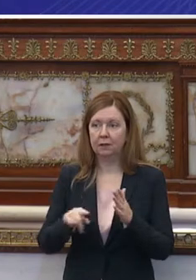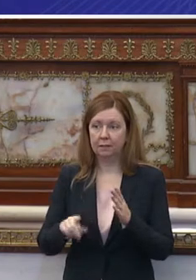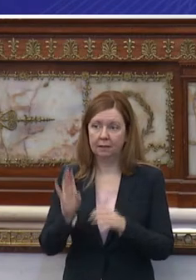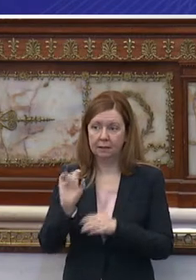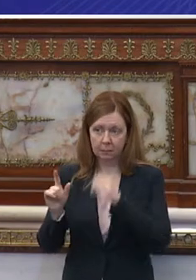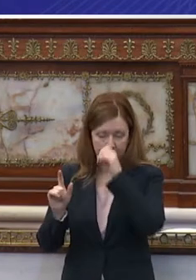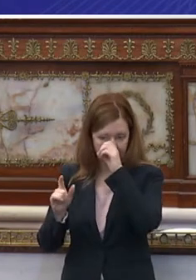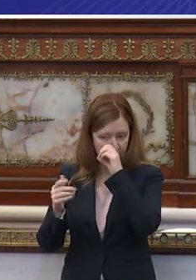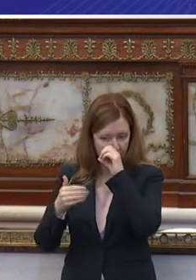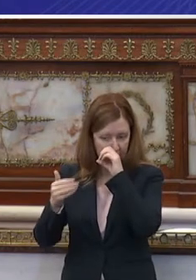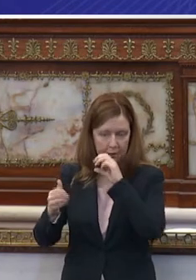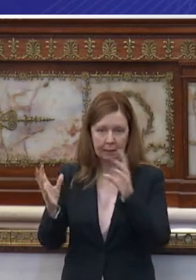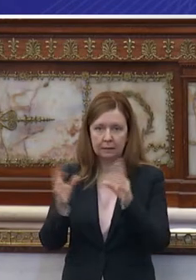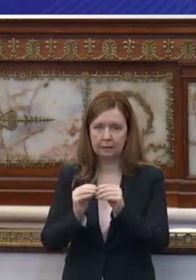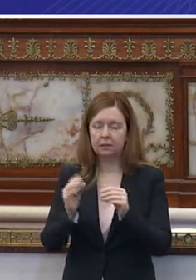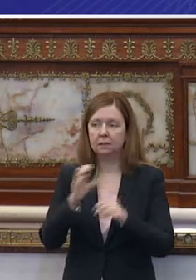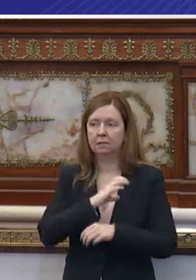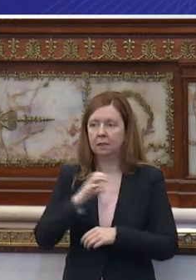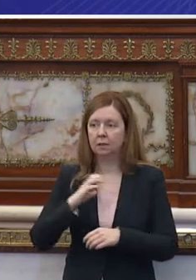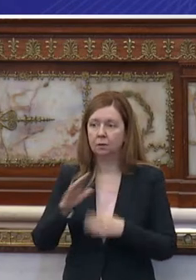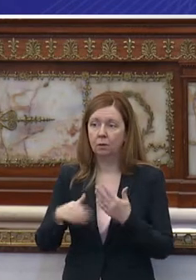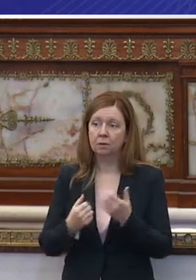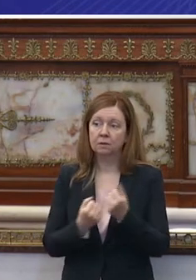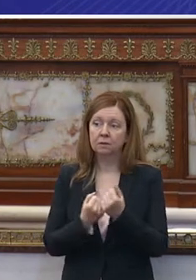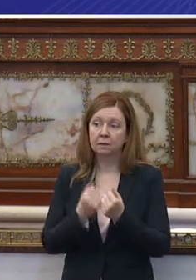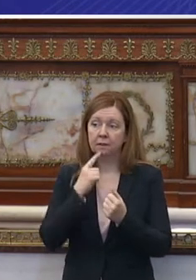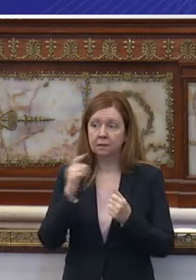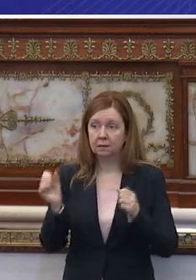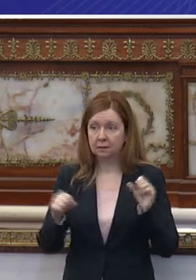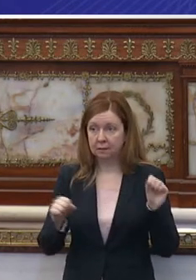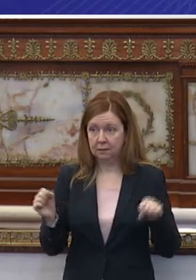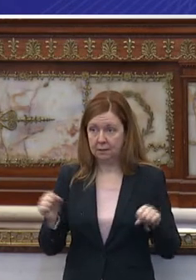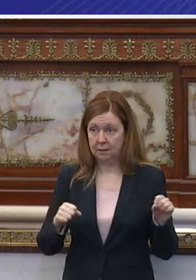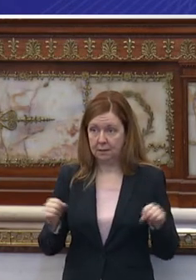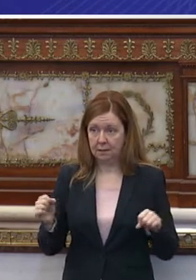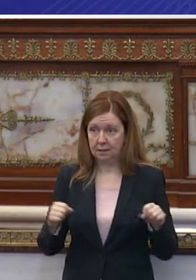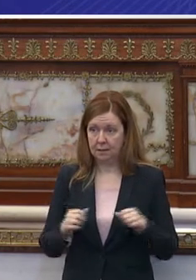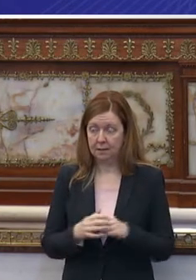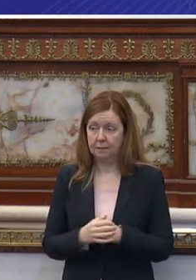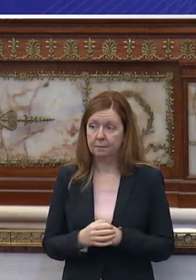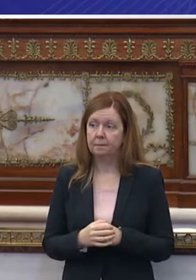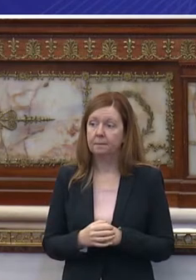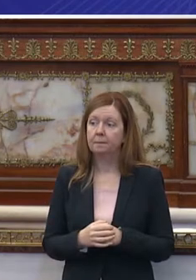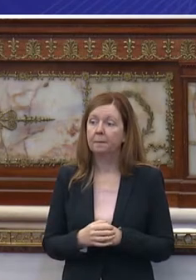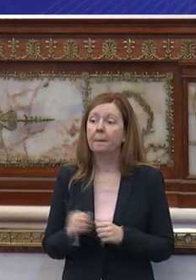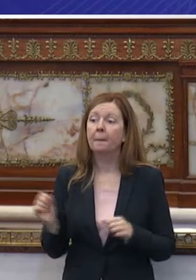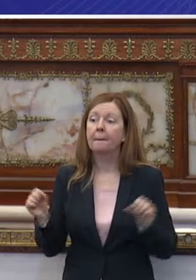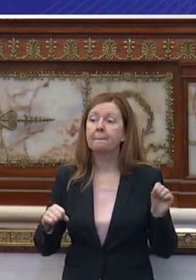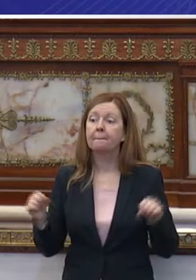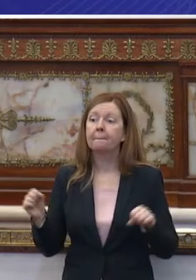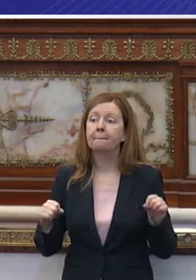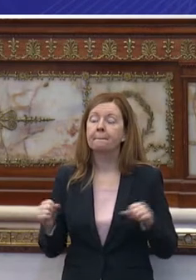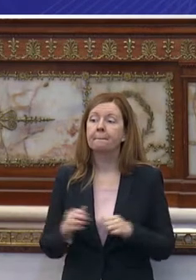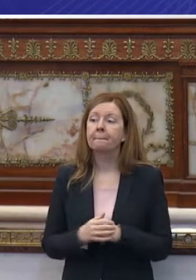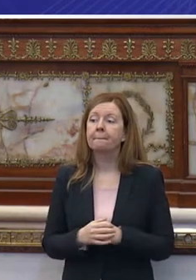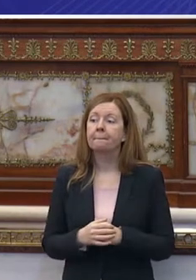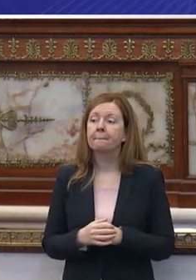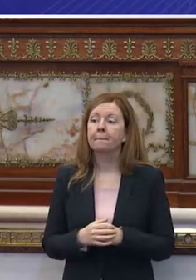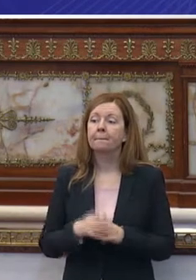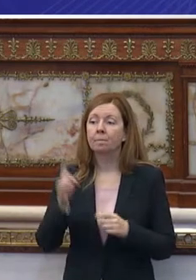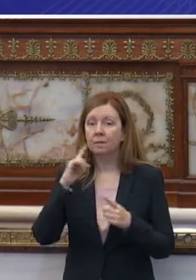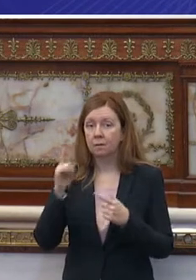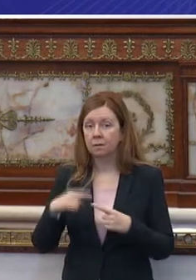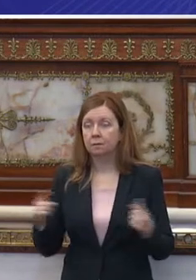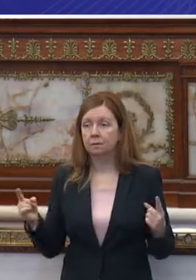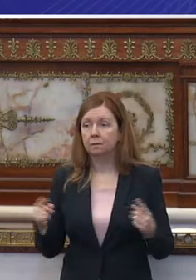bill at the next session of council. All those in favor of the motion will signify by saying aye. Aye.